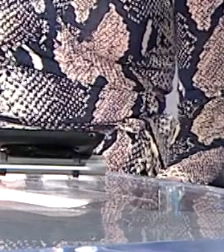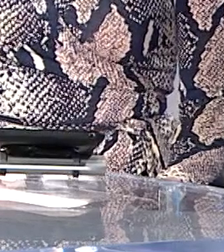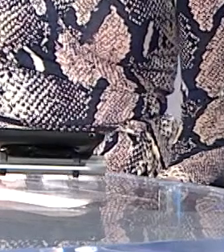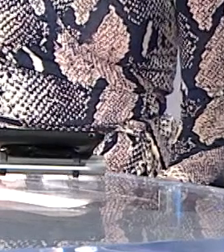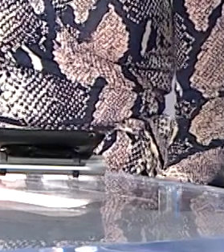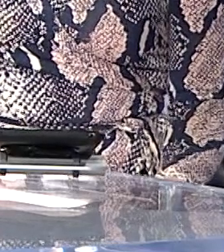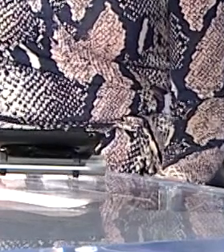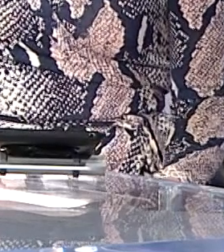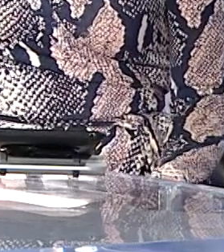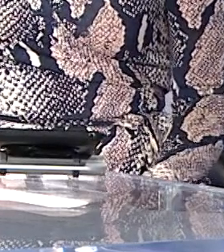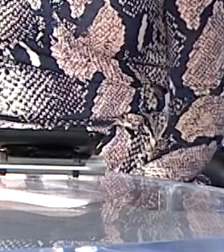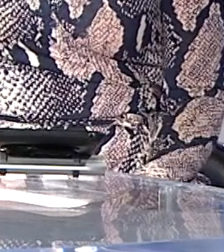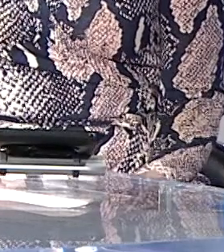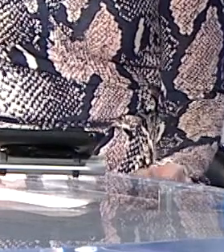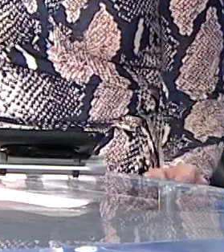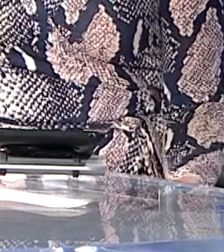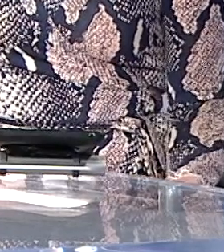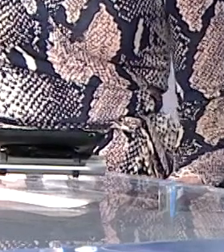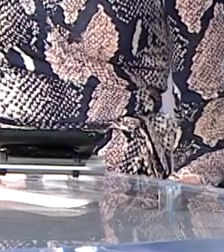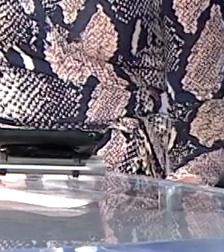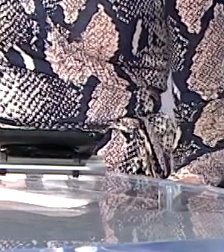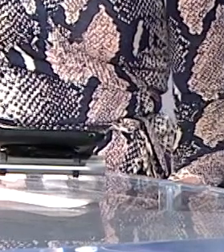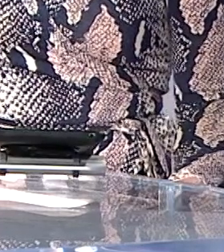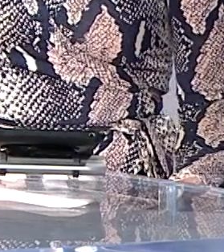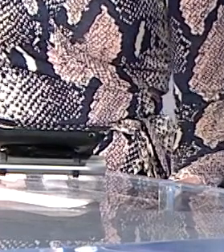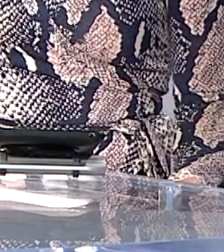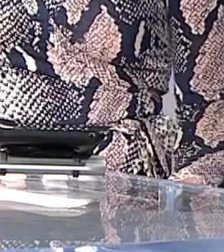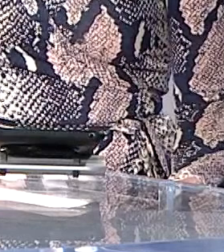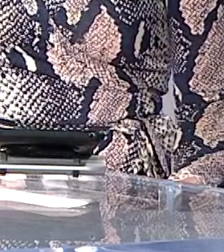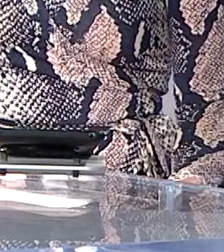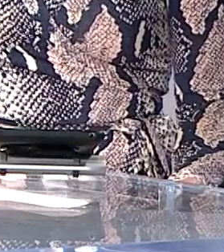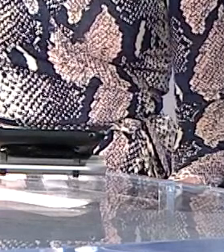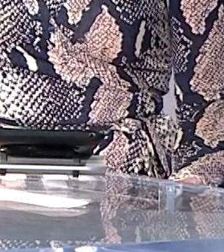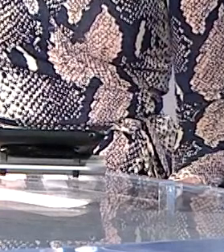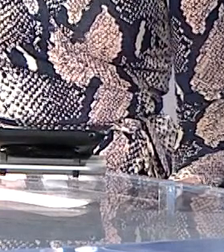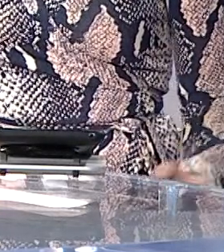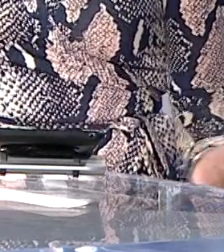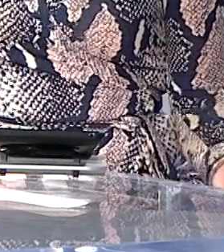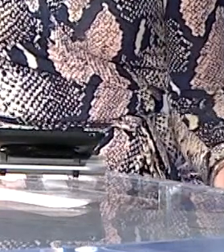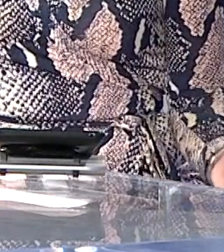that 587 people are in area hospitals. Mayor Nirenberg reports we've